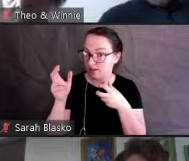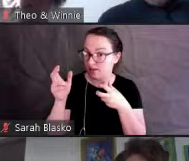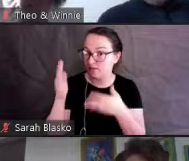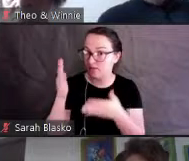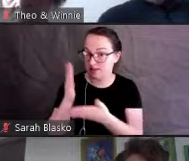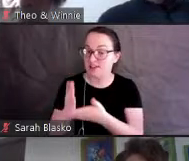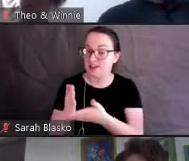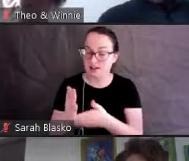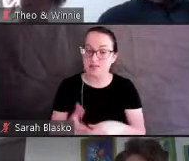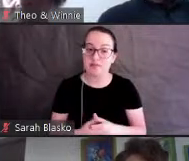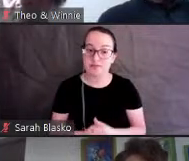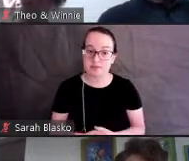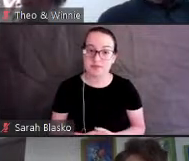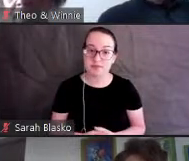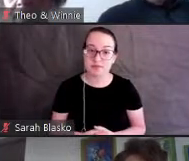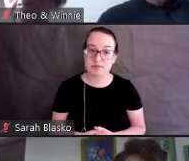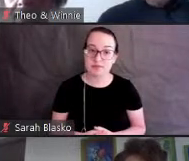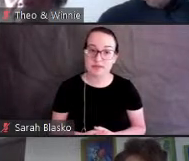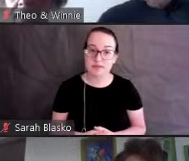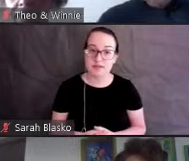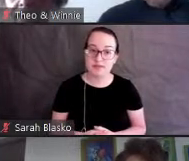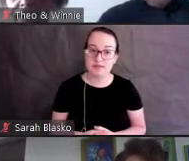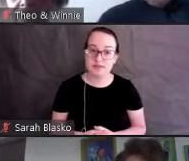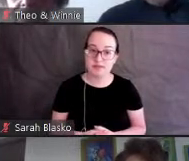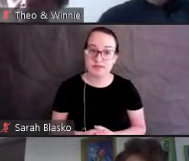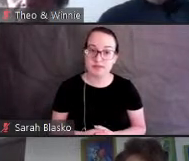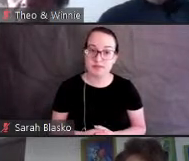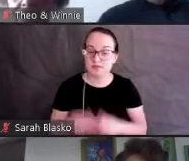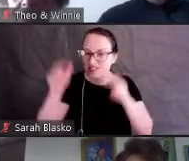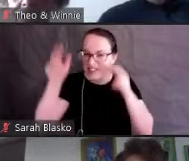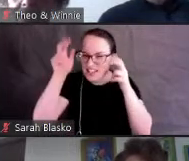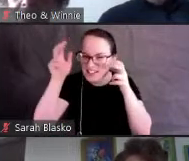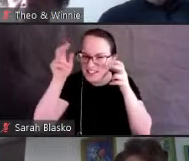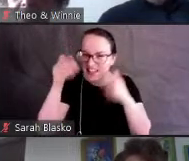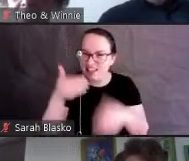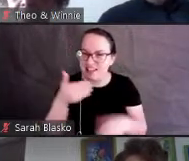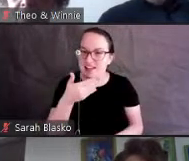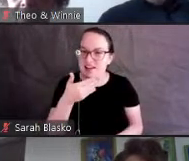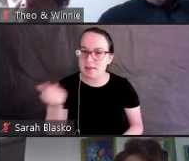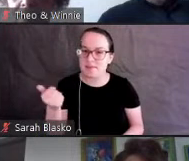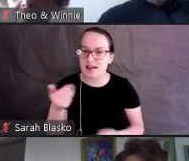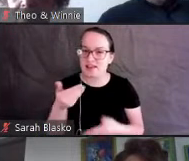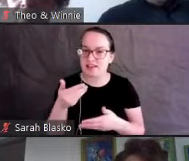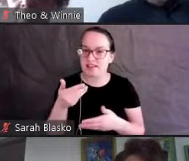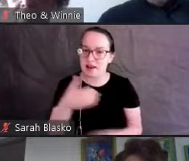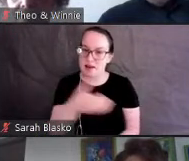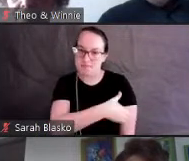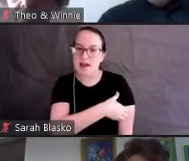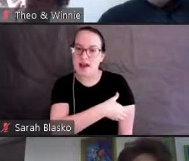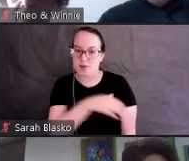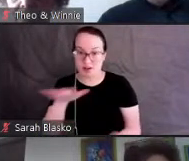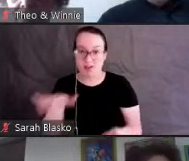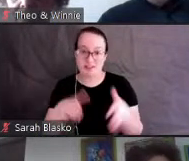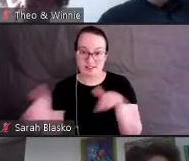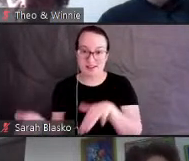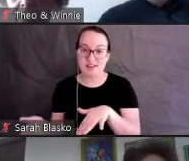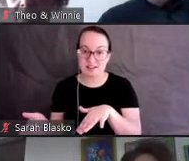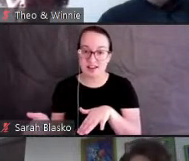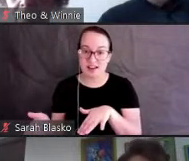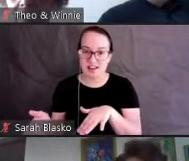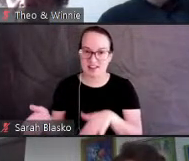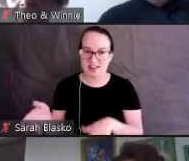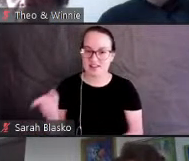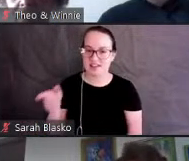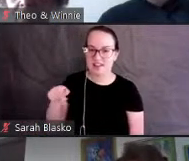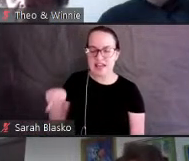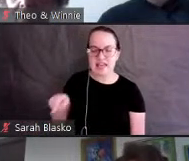that through Satan's best device, death, he thought that if I destroy